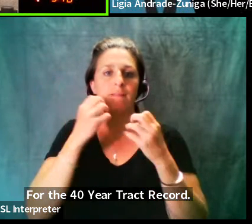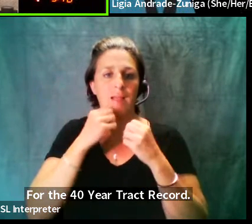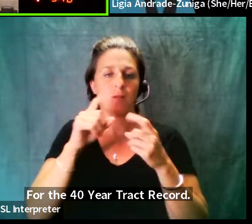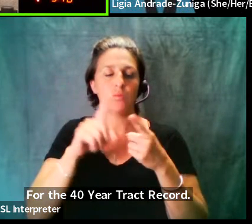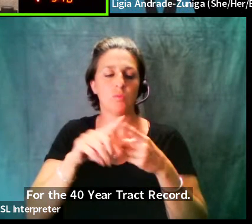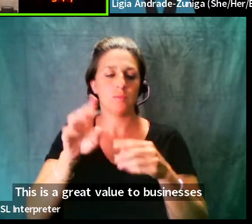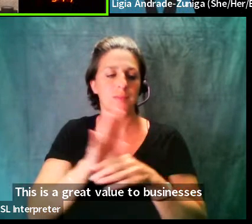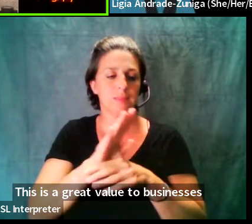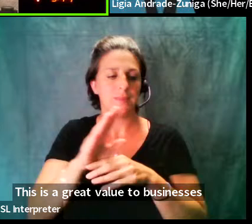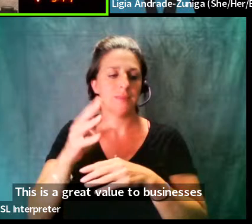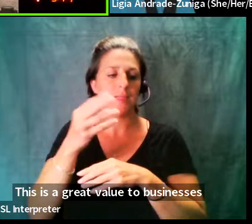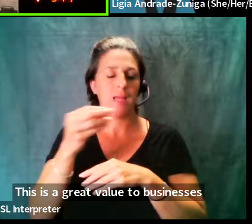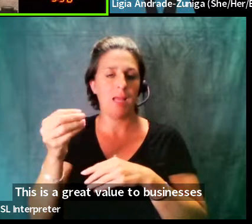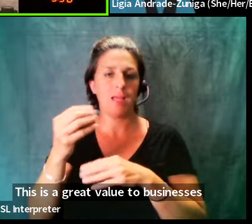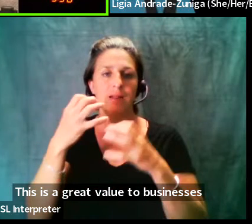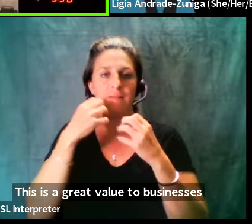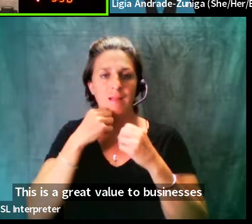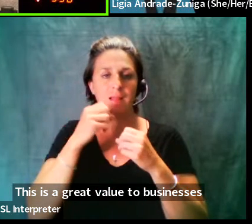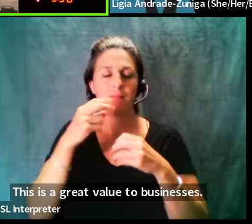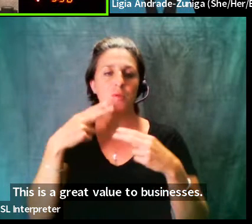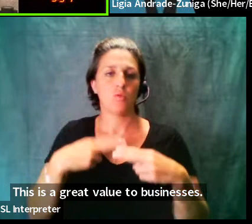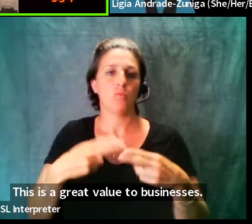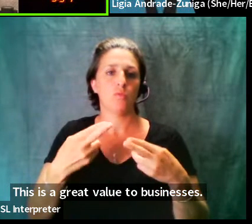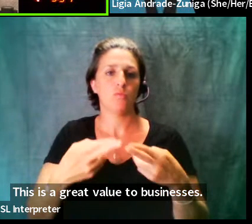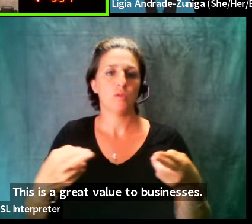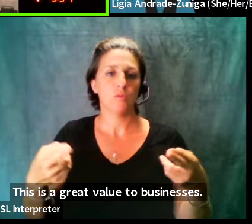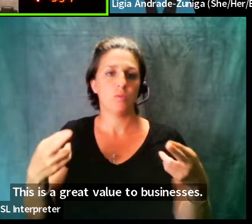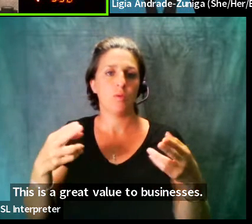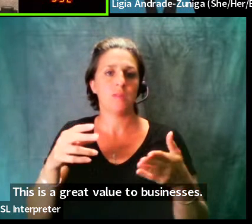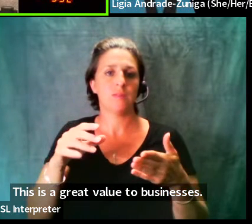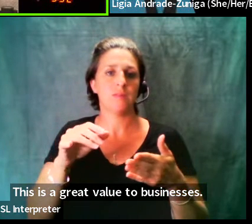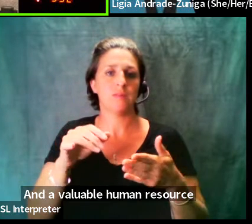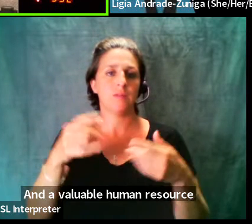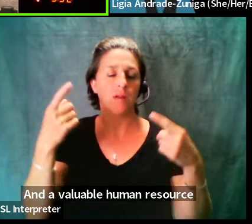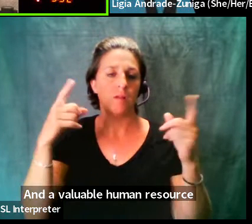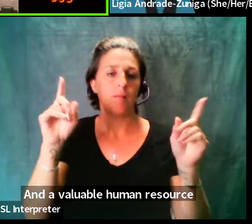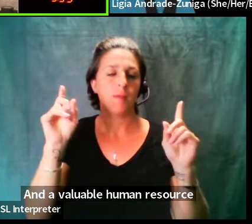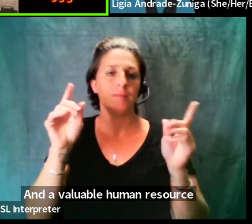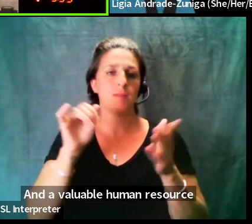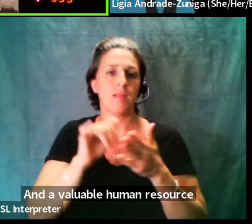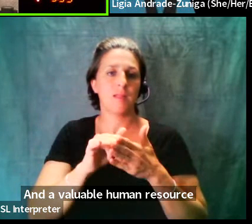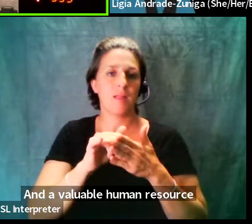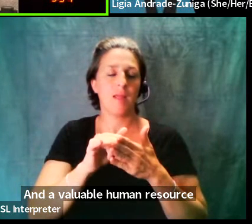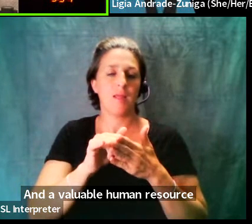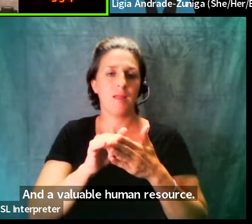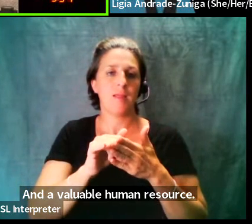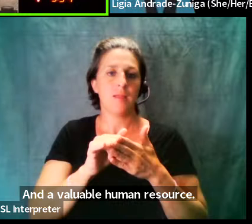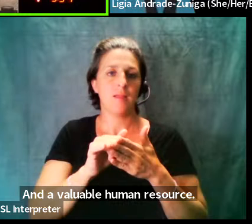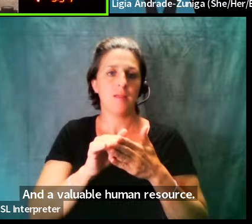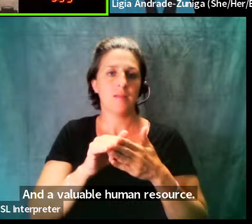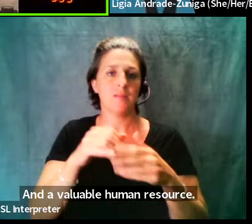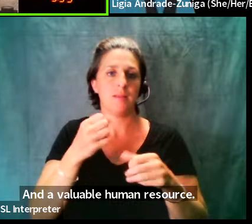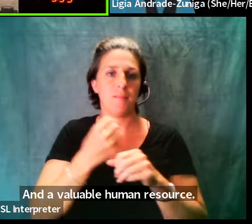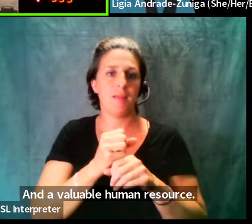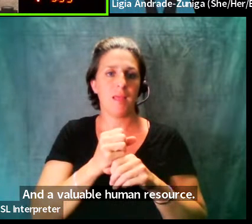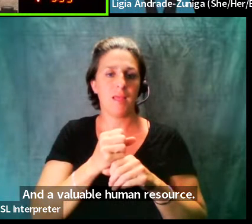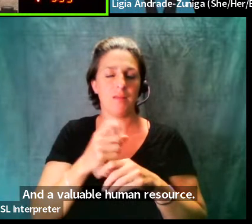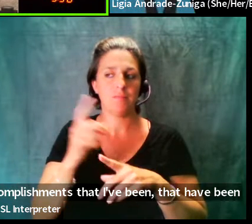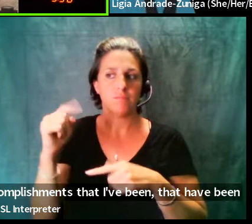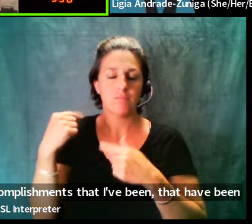businesses and a valuable human resource accomplishments that have been made over these